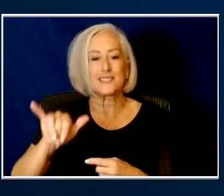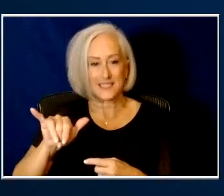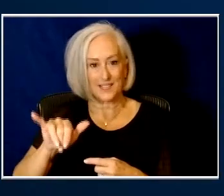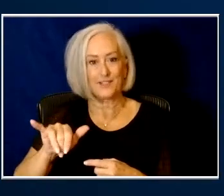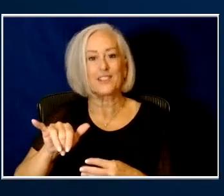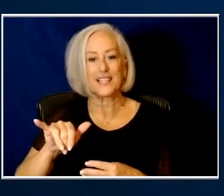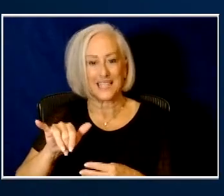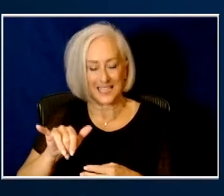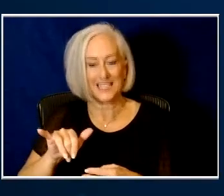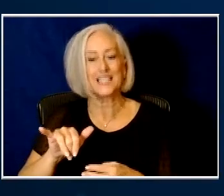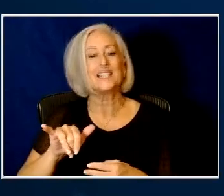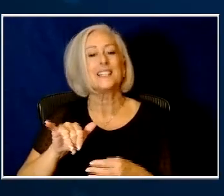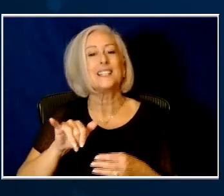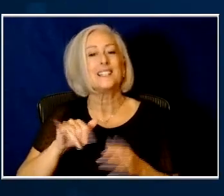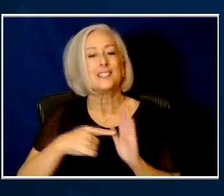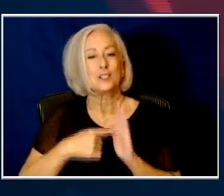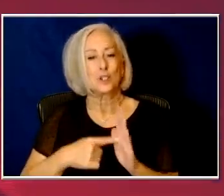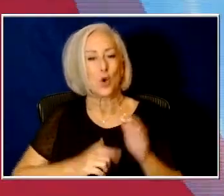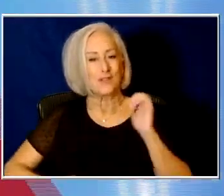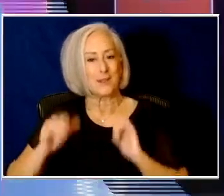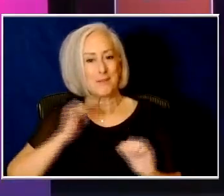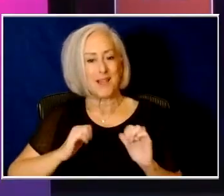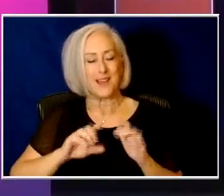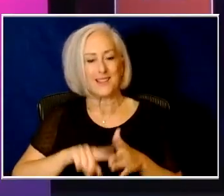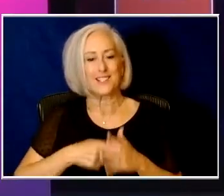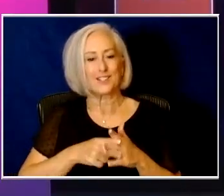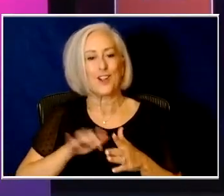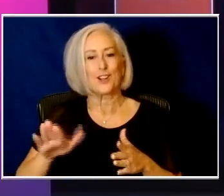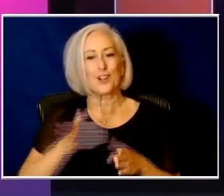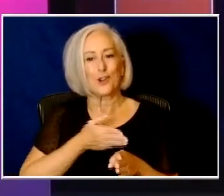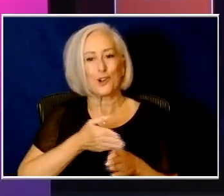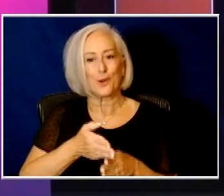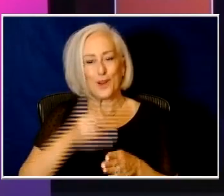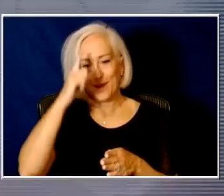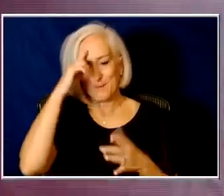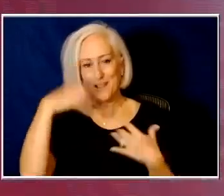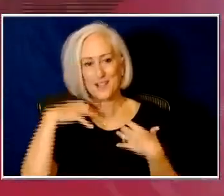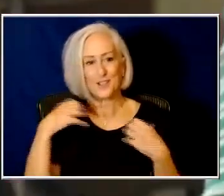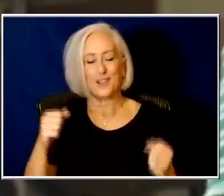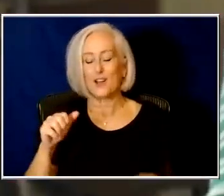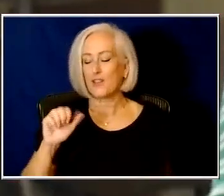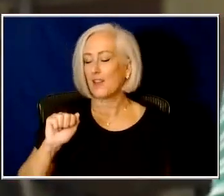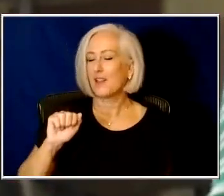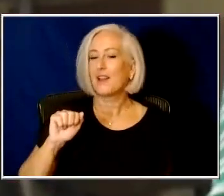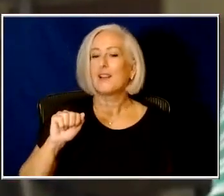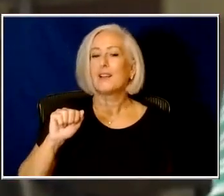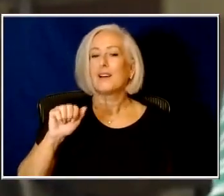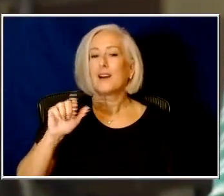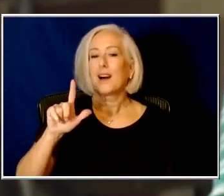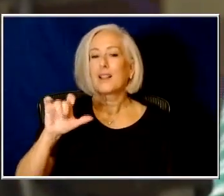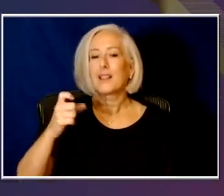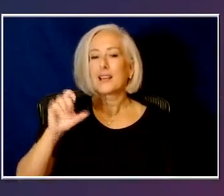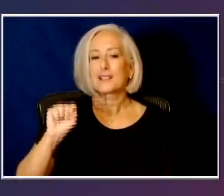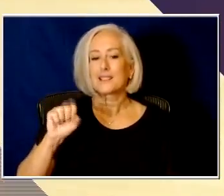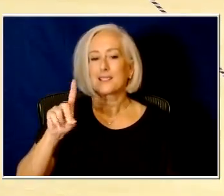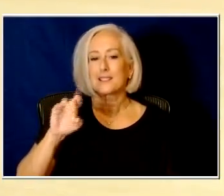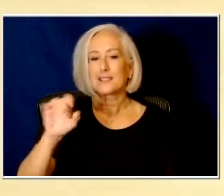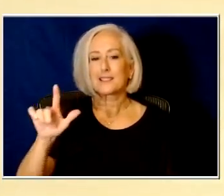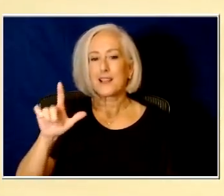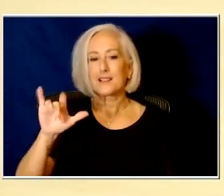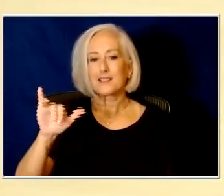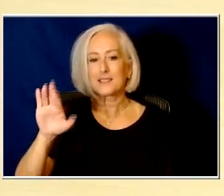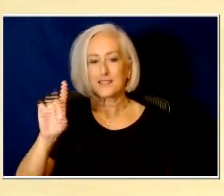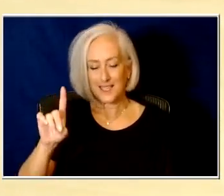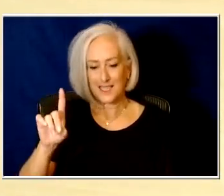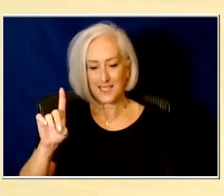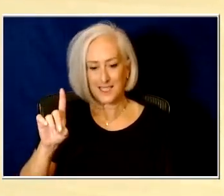mental health. I'm Alexis Del Cid on the next All Things Heart. Like, it takes all my problems away. 17